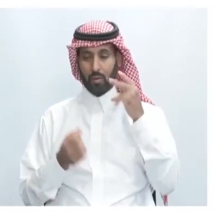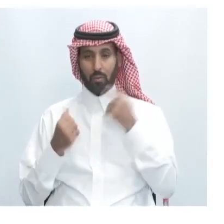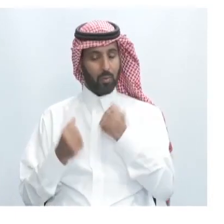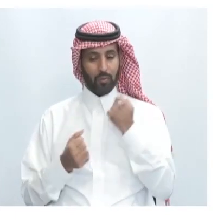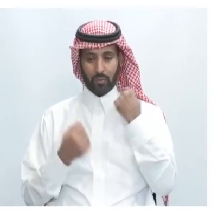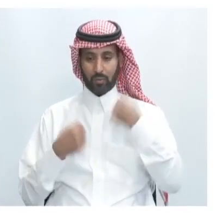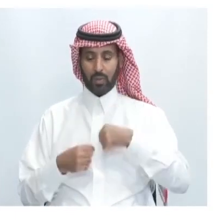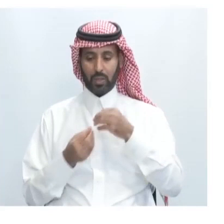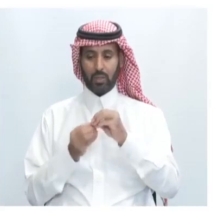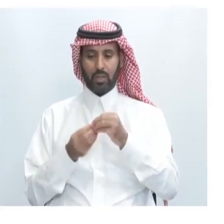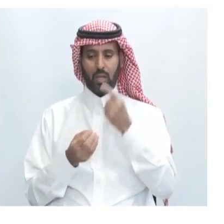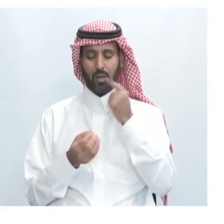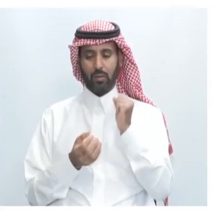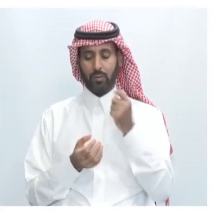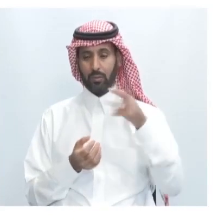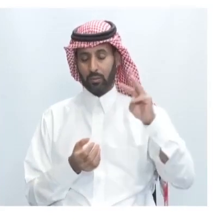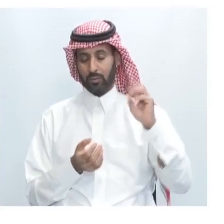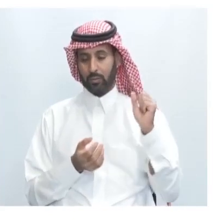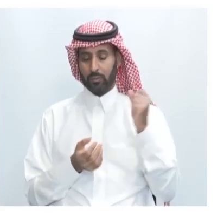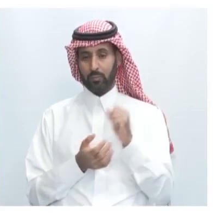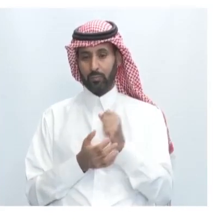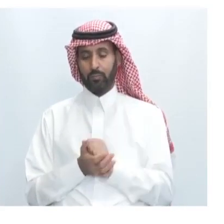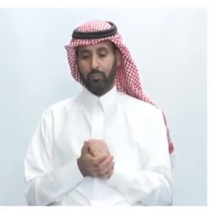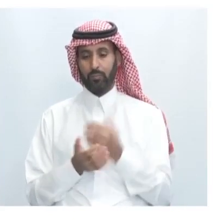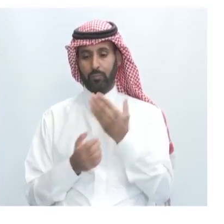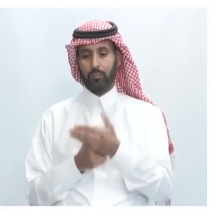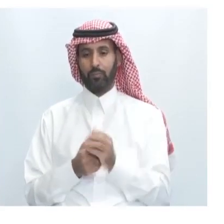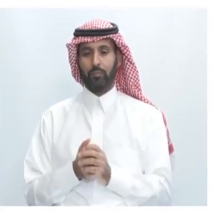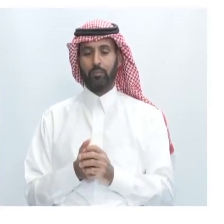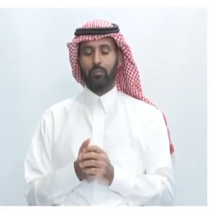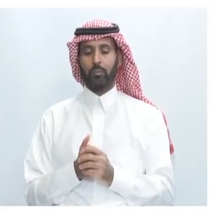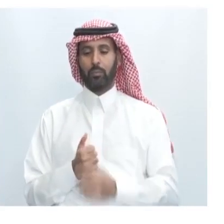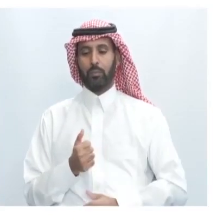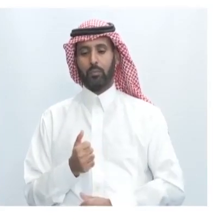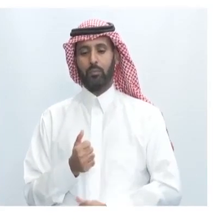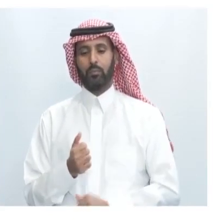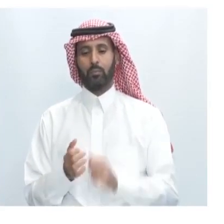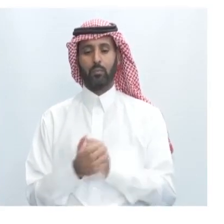white. Instead, the traditional color worn by a bride in China is